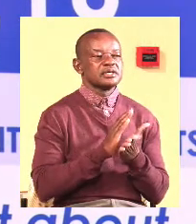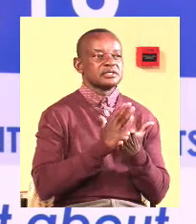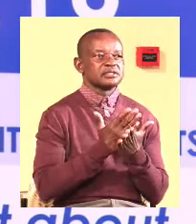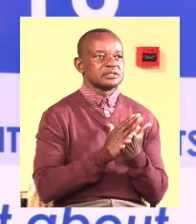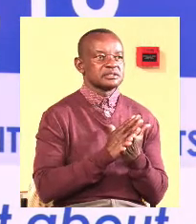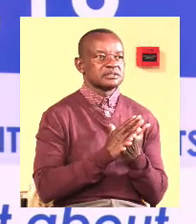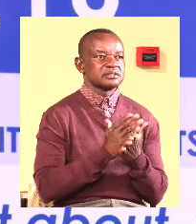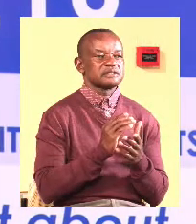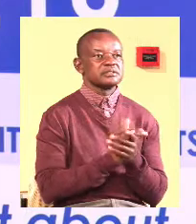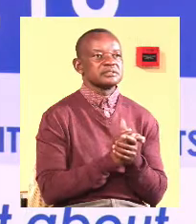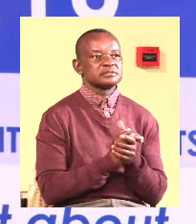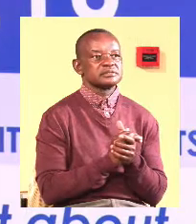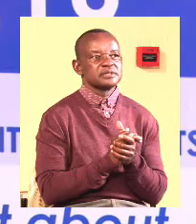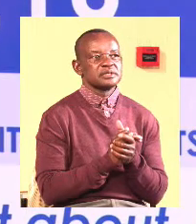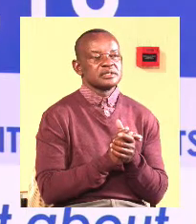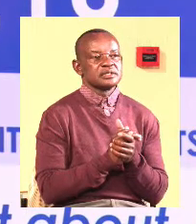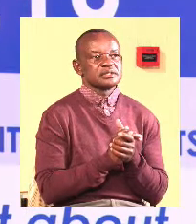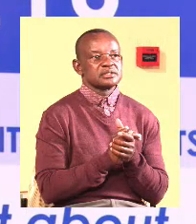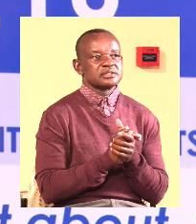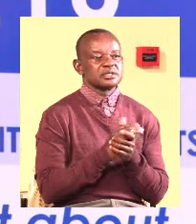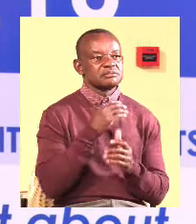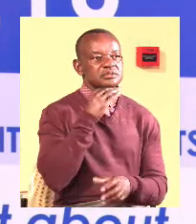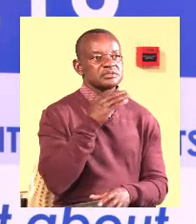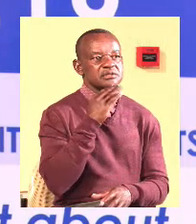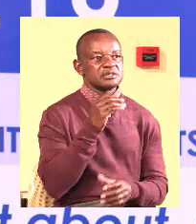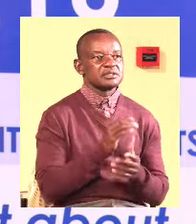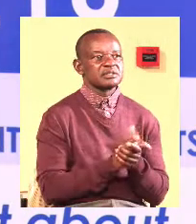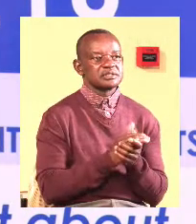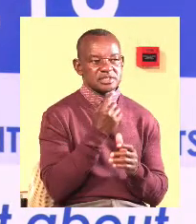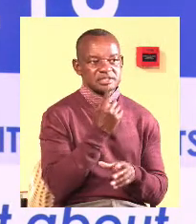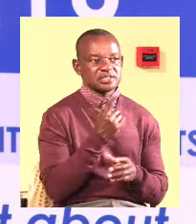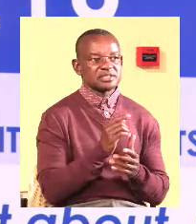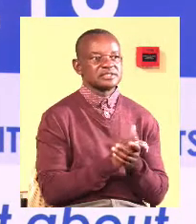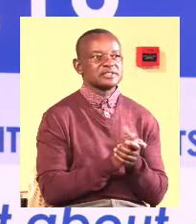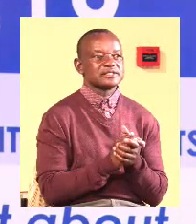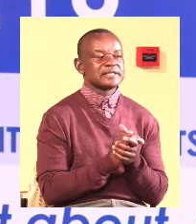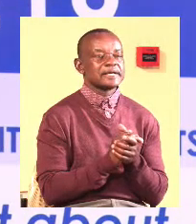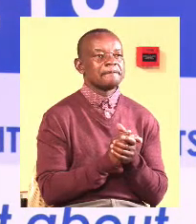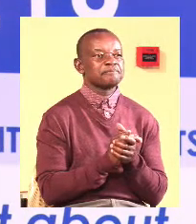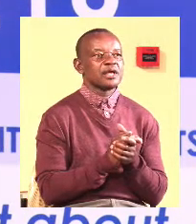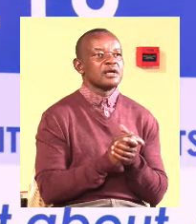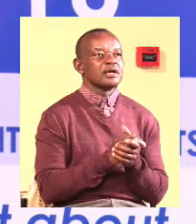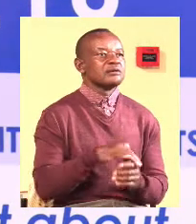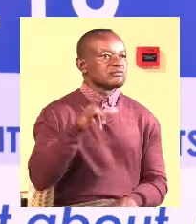apparently for taxis to move, there must be passengers inside the car.